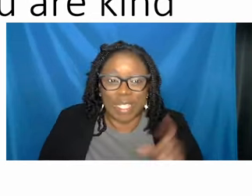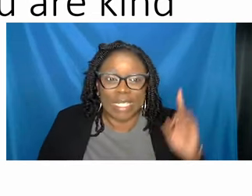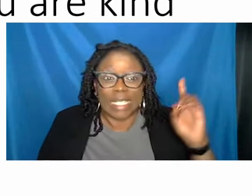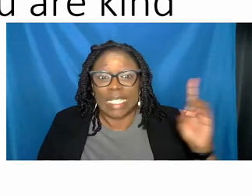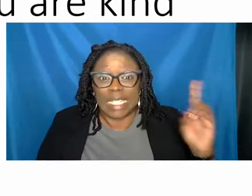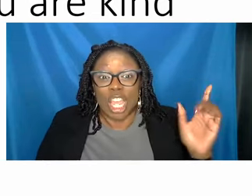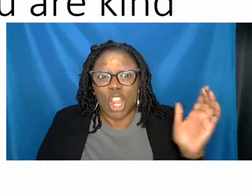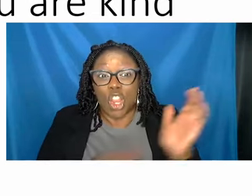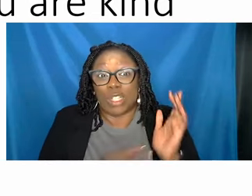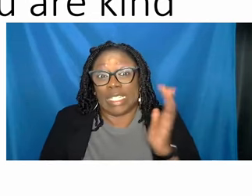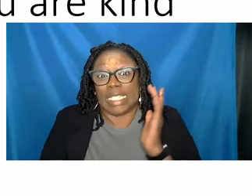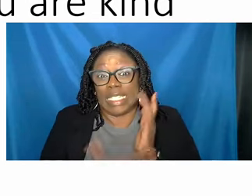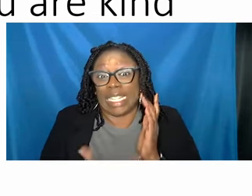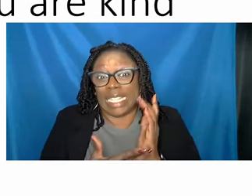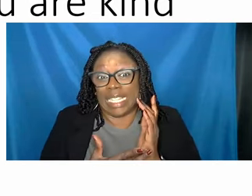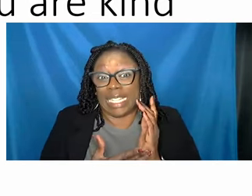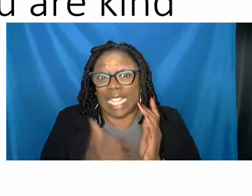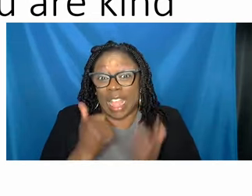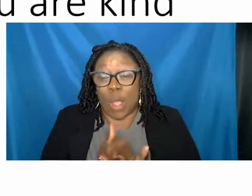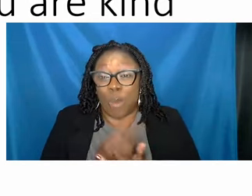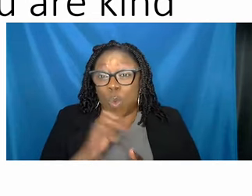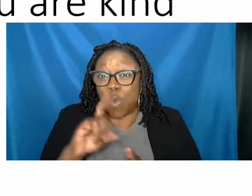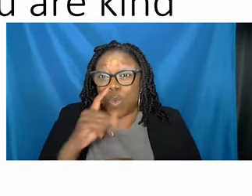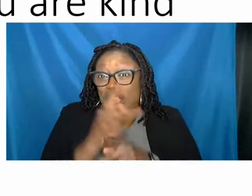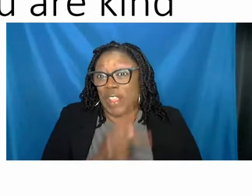is a nursing technique to provide care.